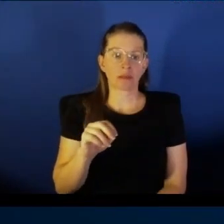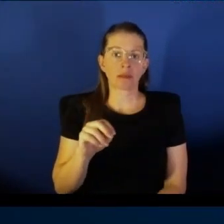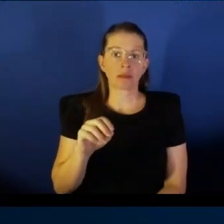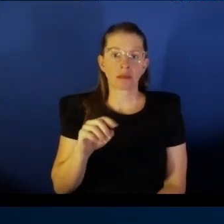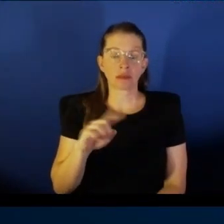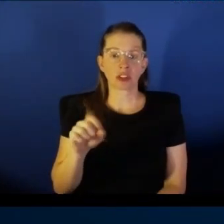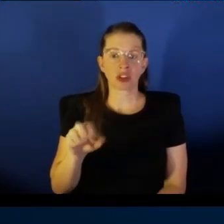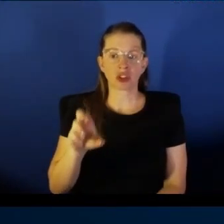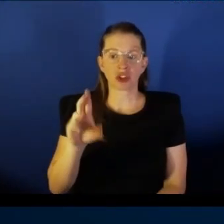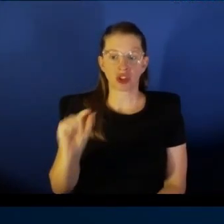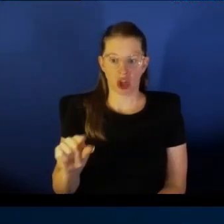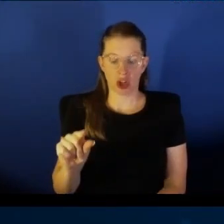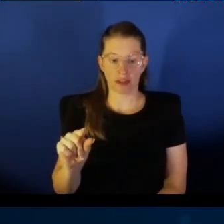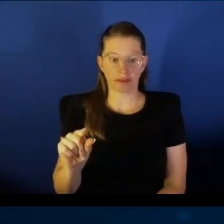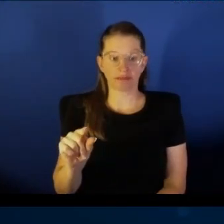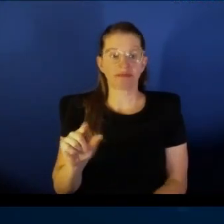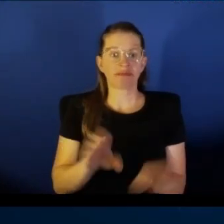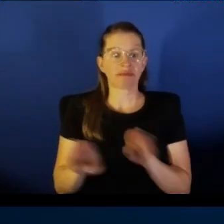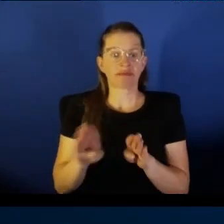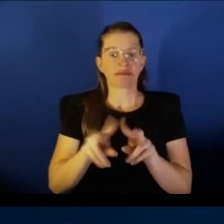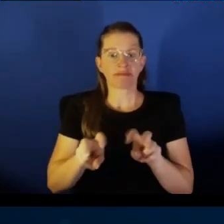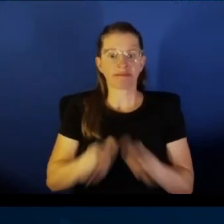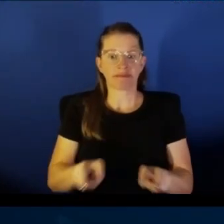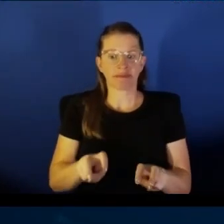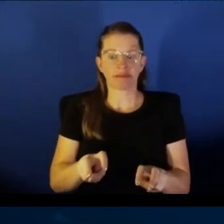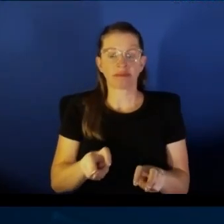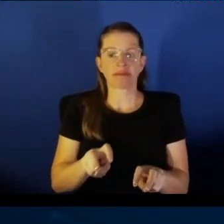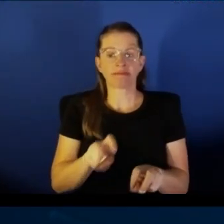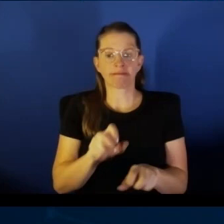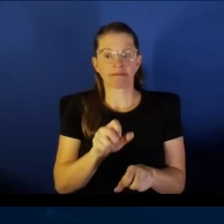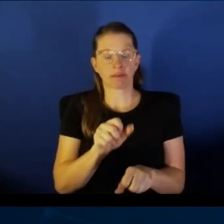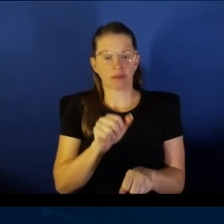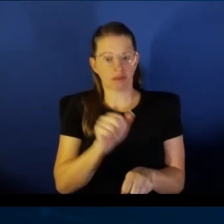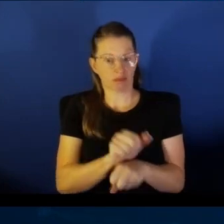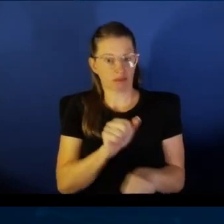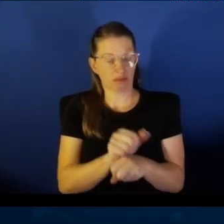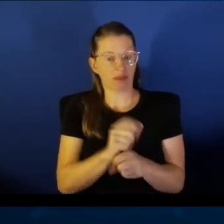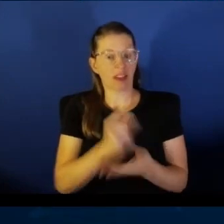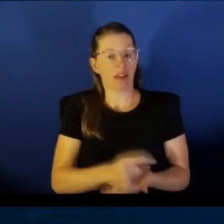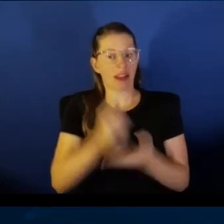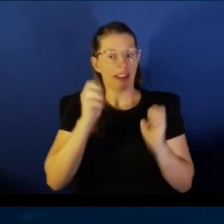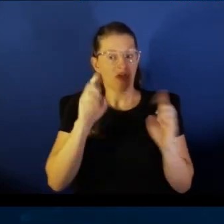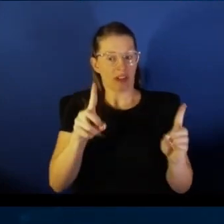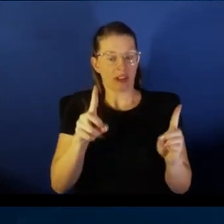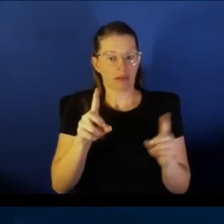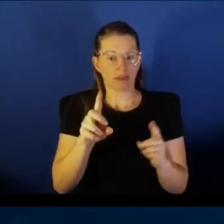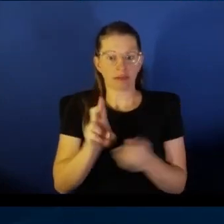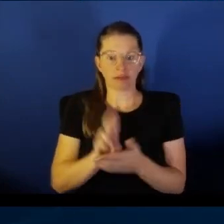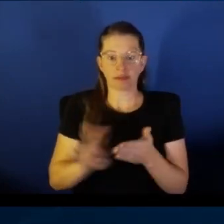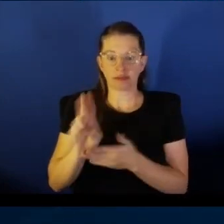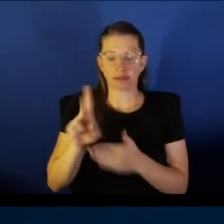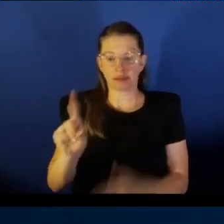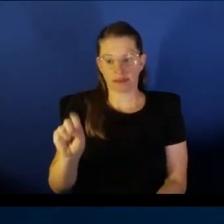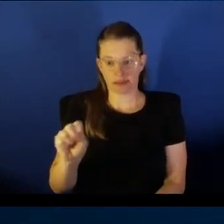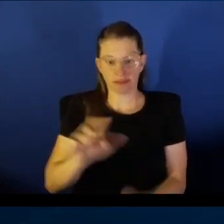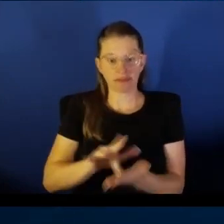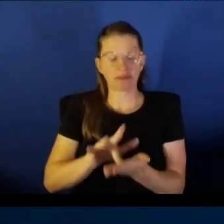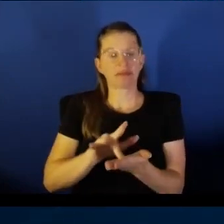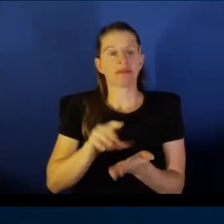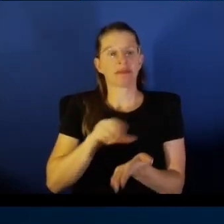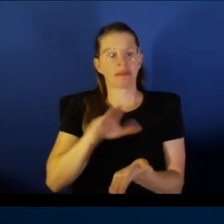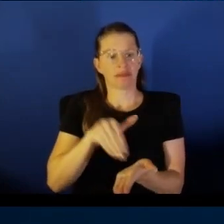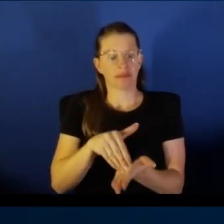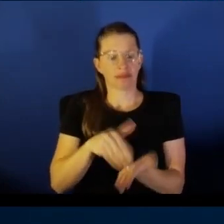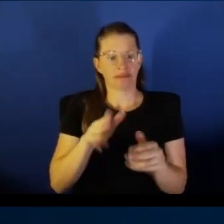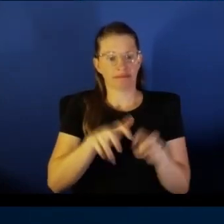behavior analyst with the Department of Occupational Therapy Education. She is at the University of Kansas Medical Center. And here next to